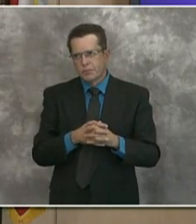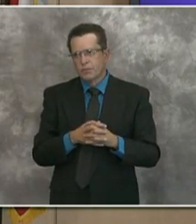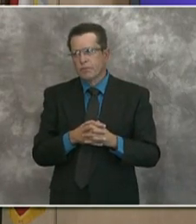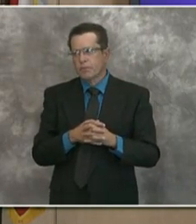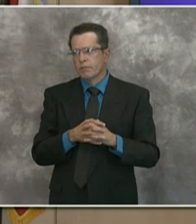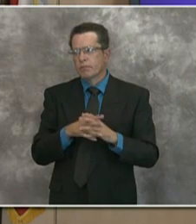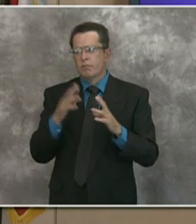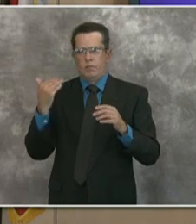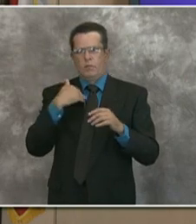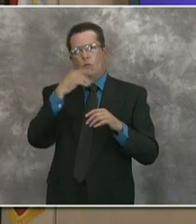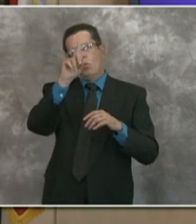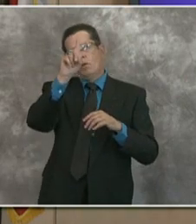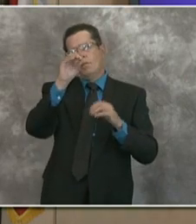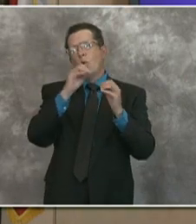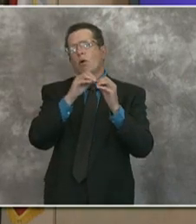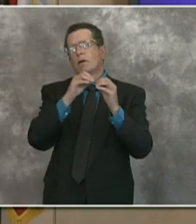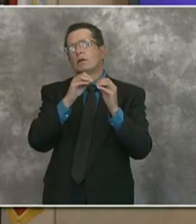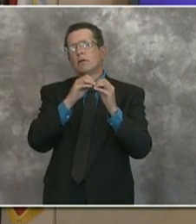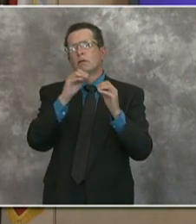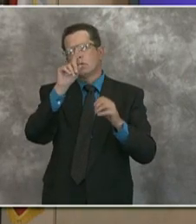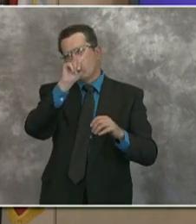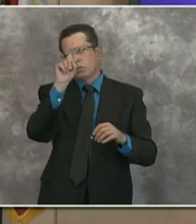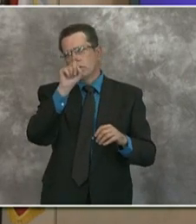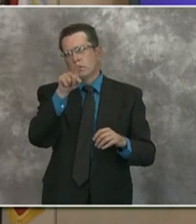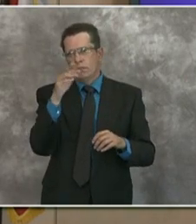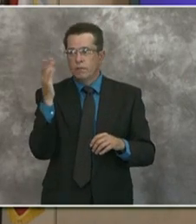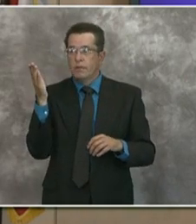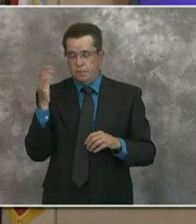Okay, and I believe we have one more call-in question.